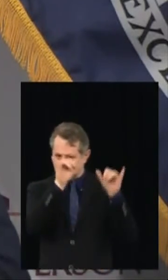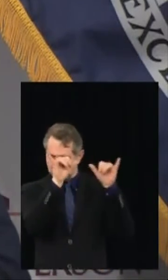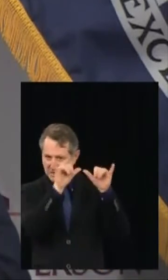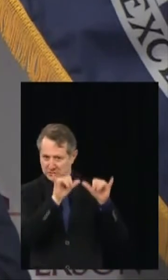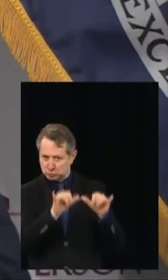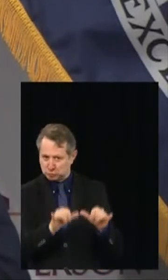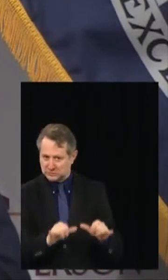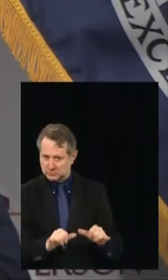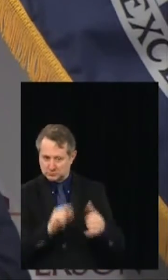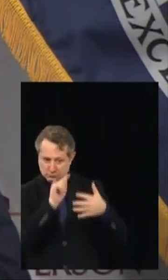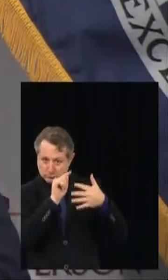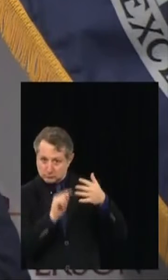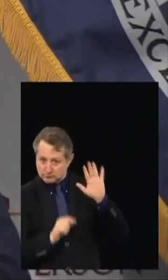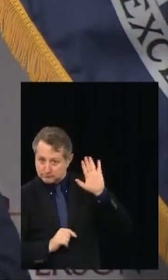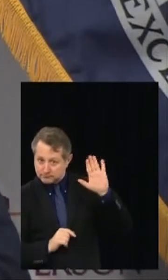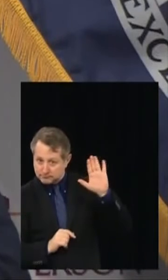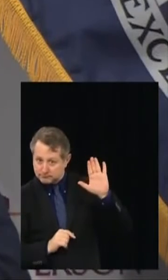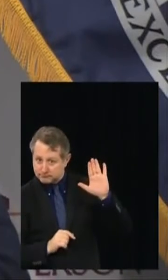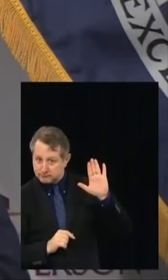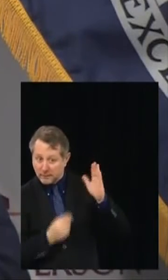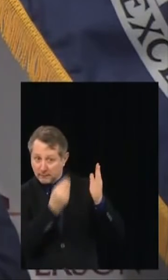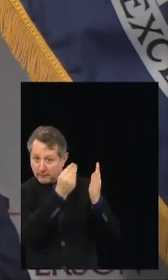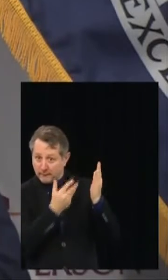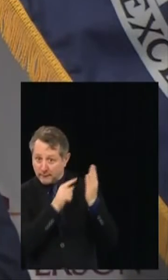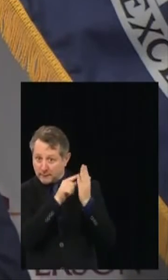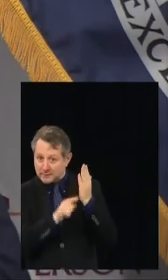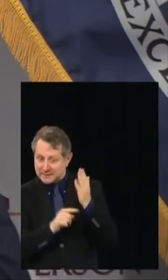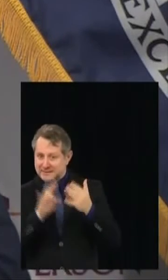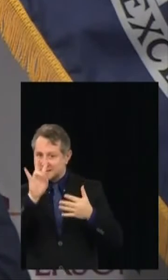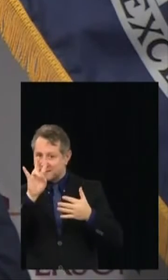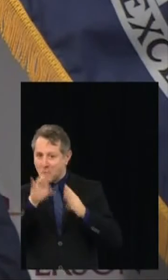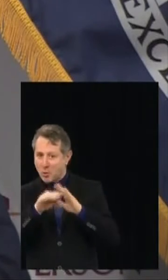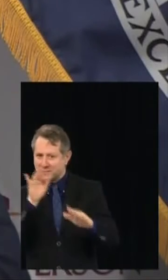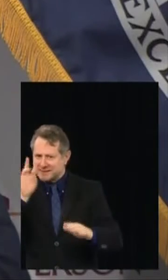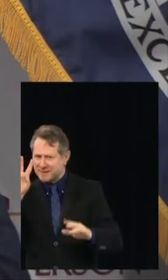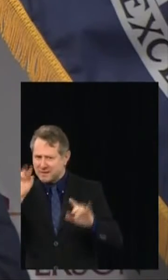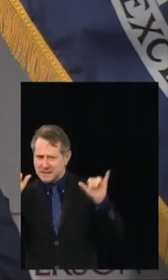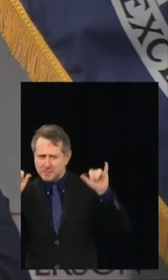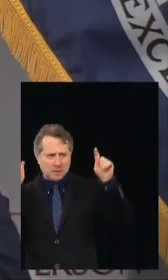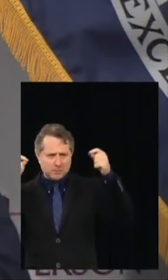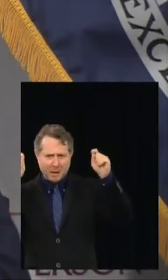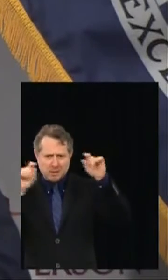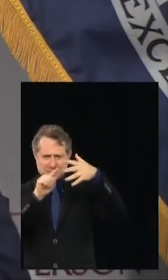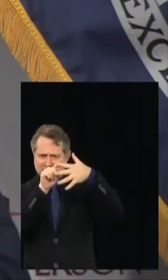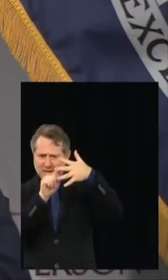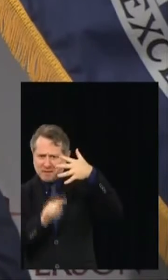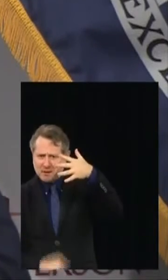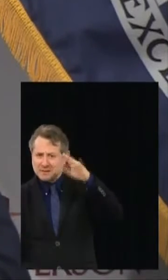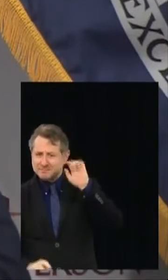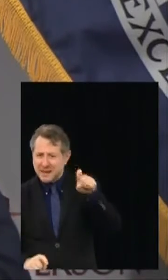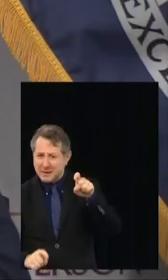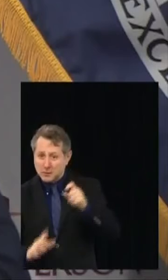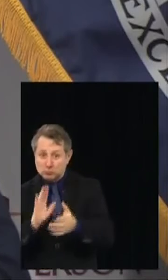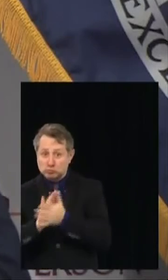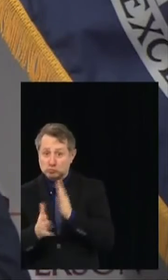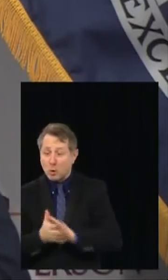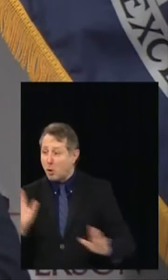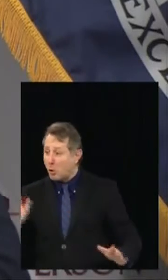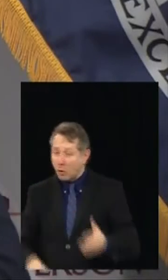metrics. That's the 7 out of 7. But that doesn't mean, okay, we're done. We're